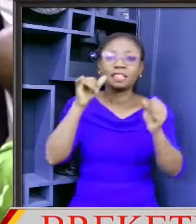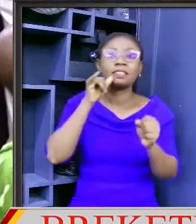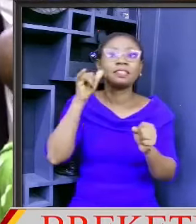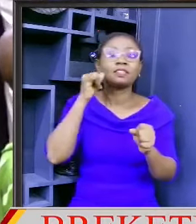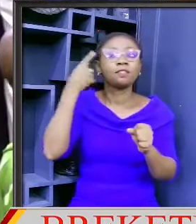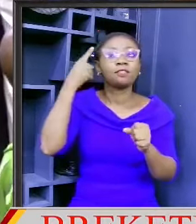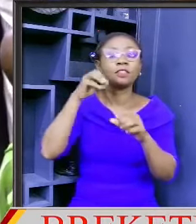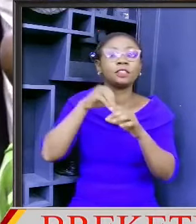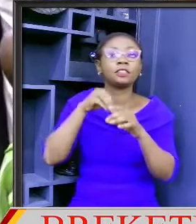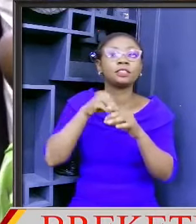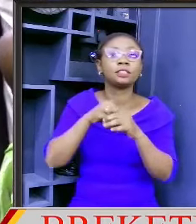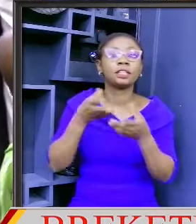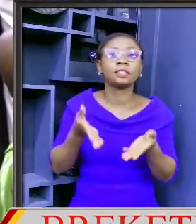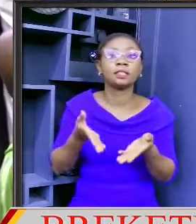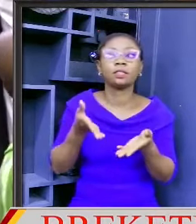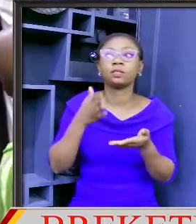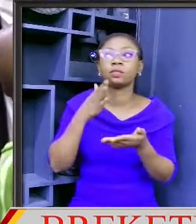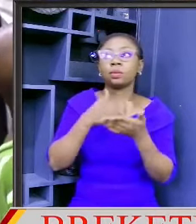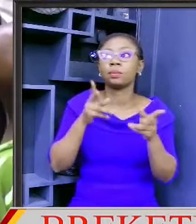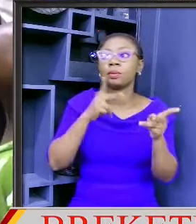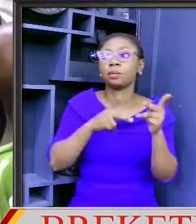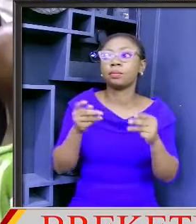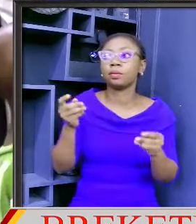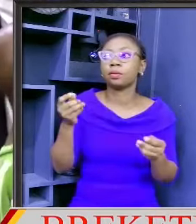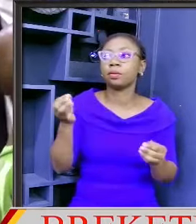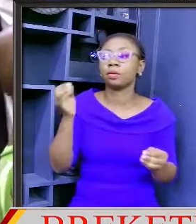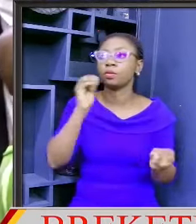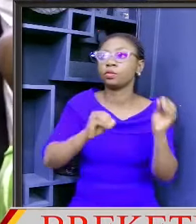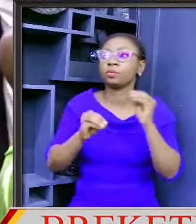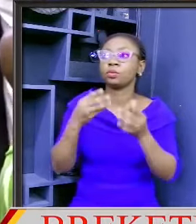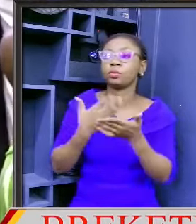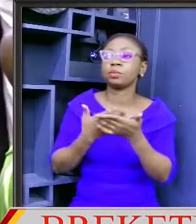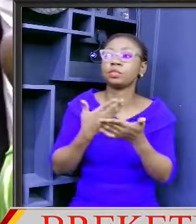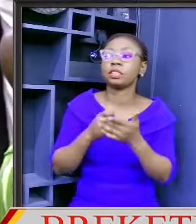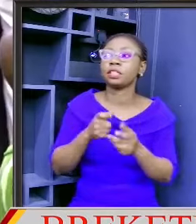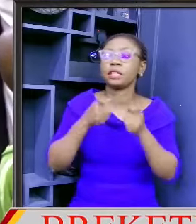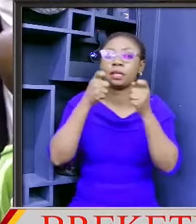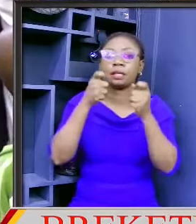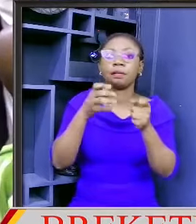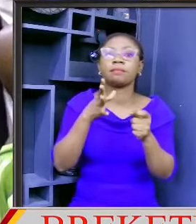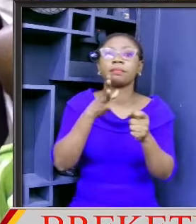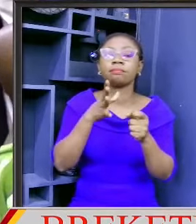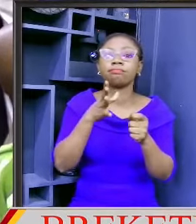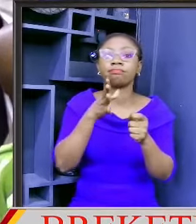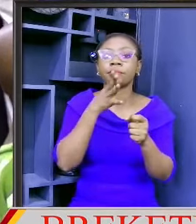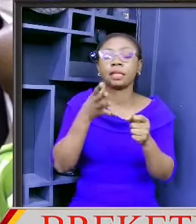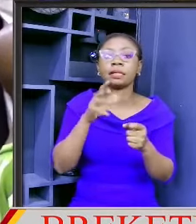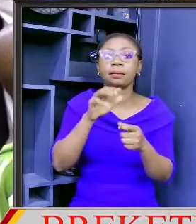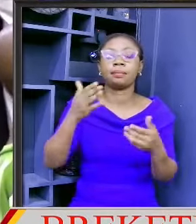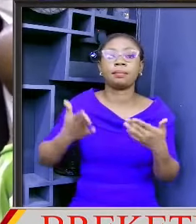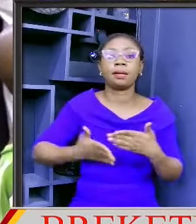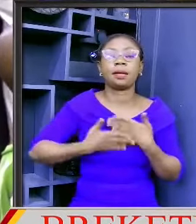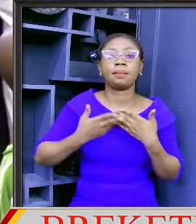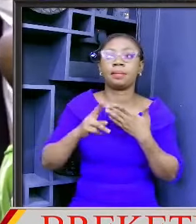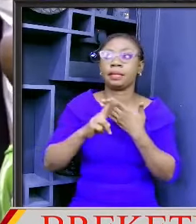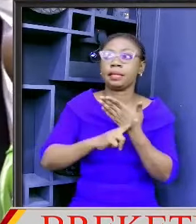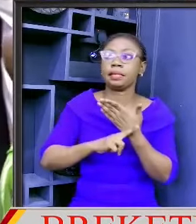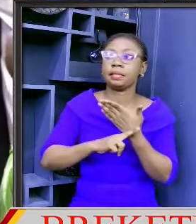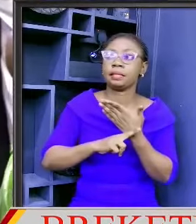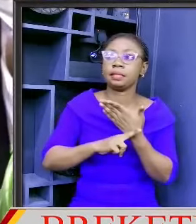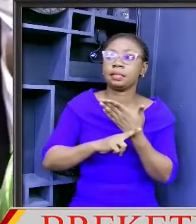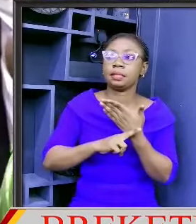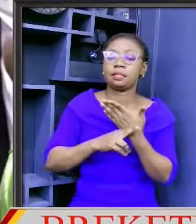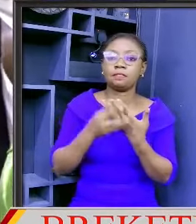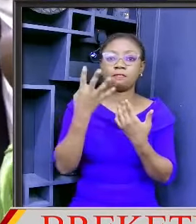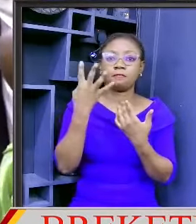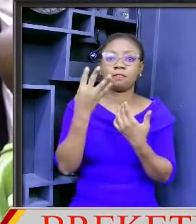Yesterday, for Inside Studio, some people donate money, give Madam Happiness. So before she left yesterday, she handed it over to okay. me. Okay. Yes, okay. Money. How much be